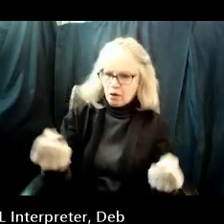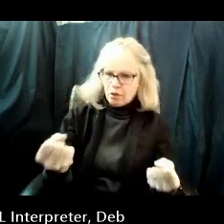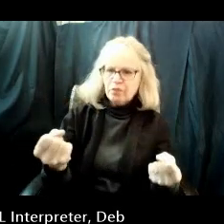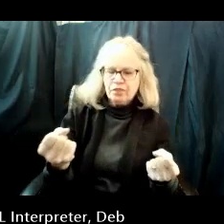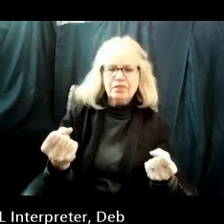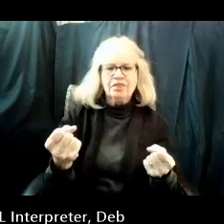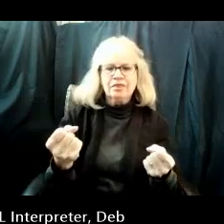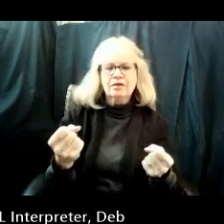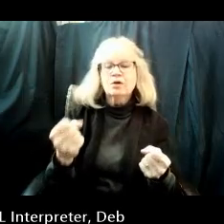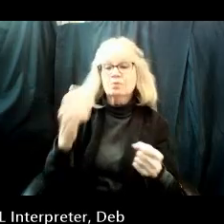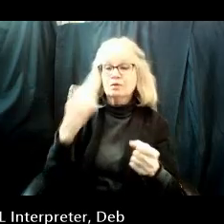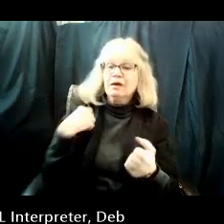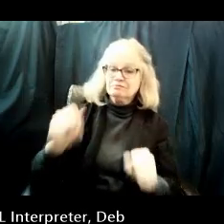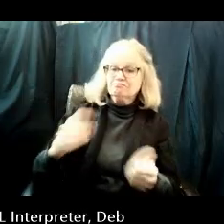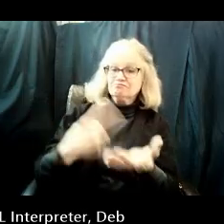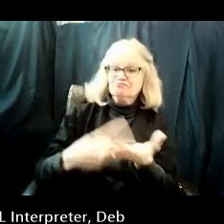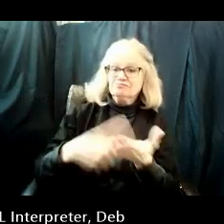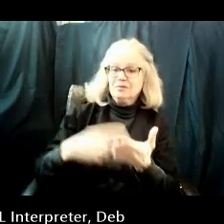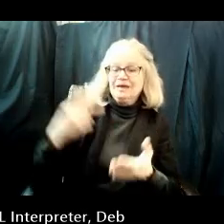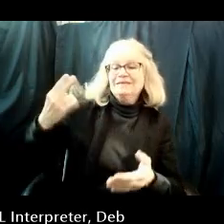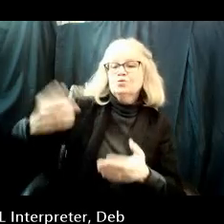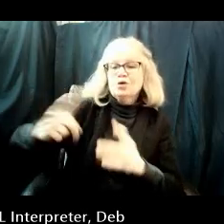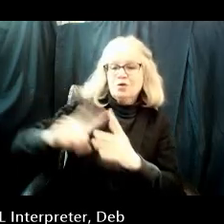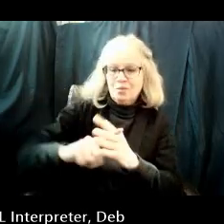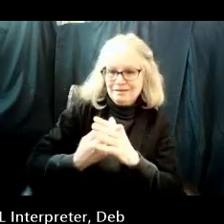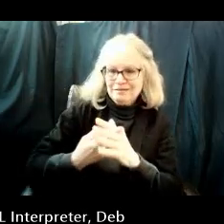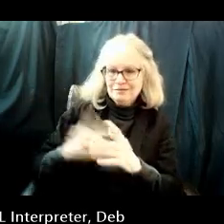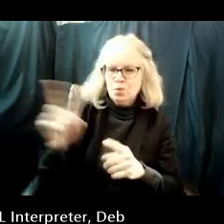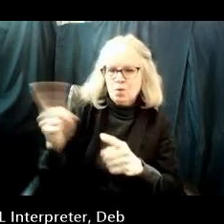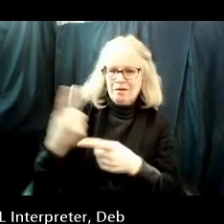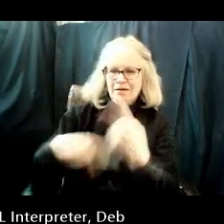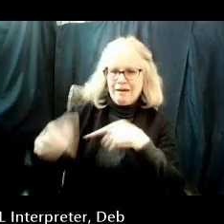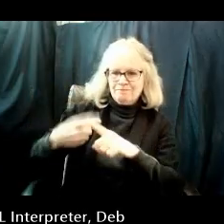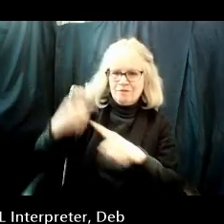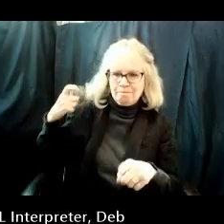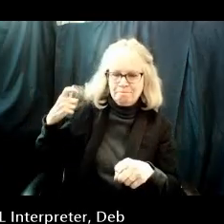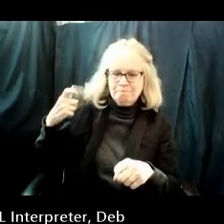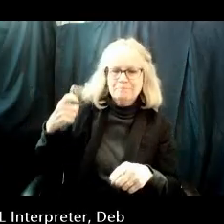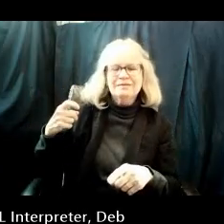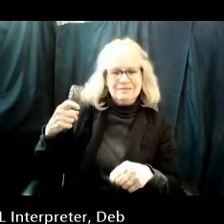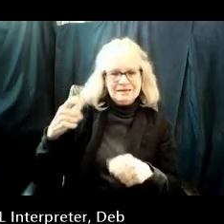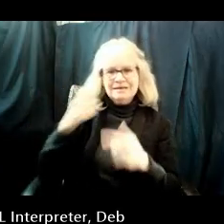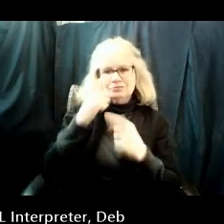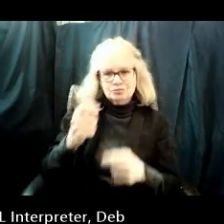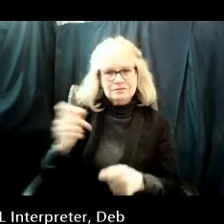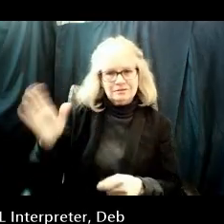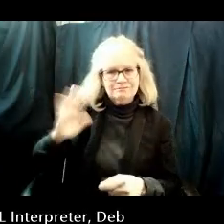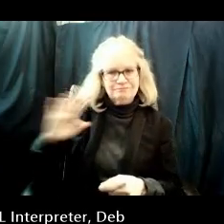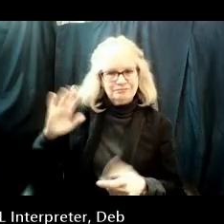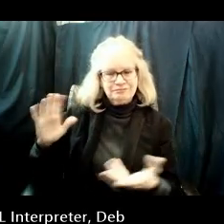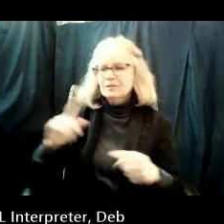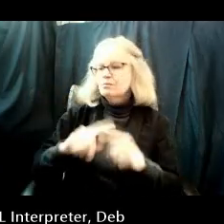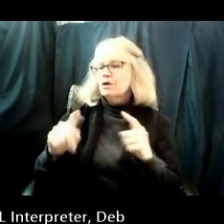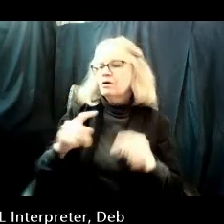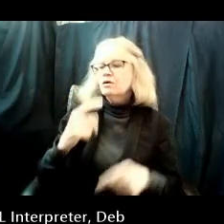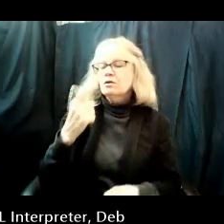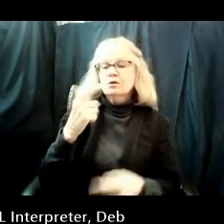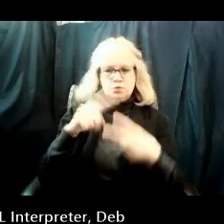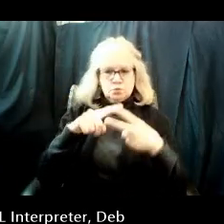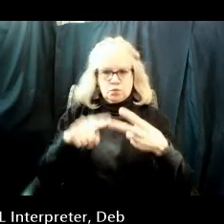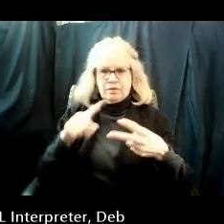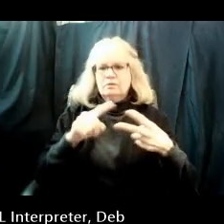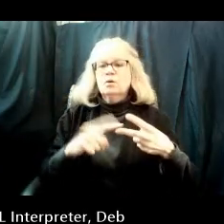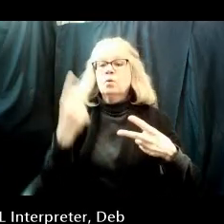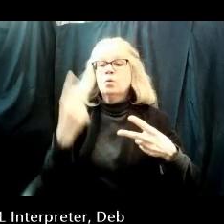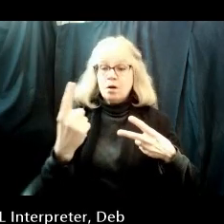of where that came from. Because there's some interesting things there. But I think two things. One is that what we're seeing